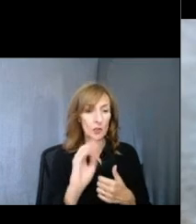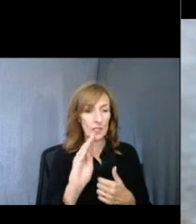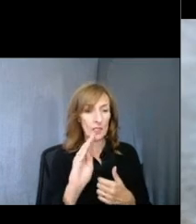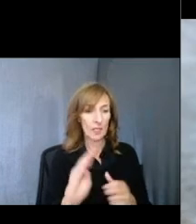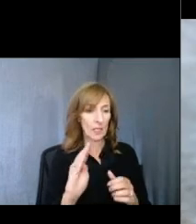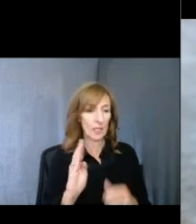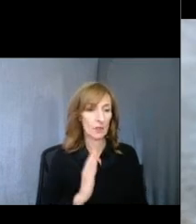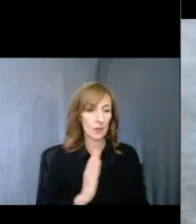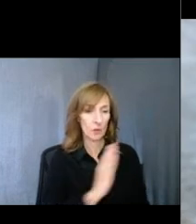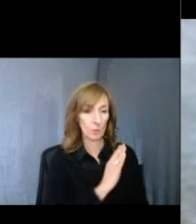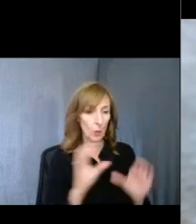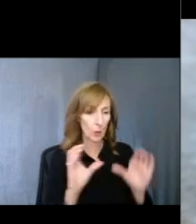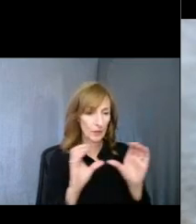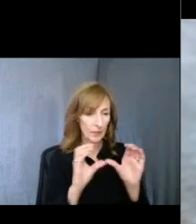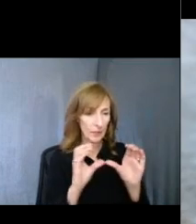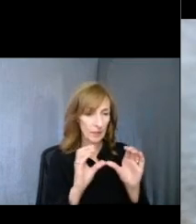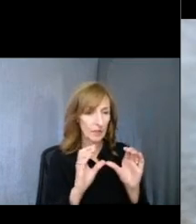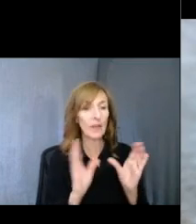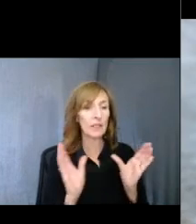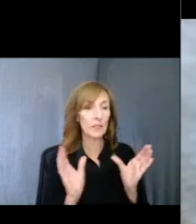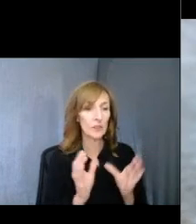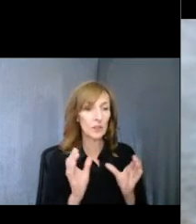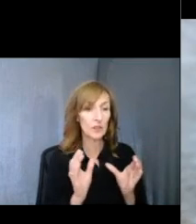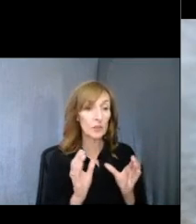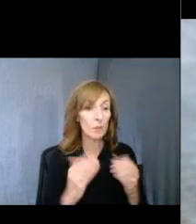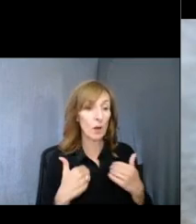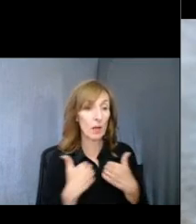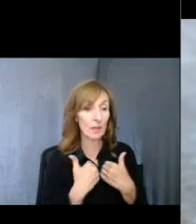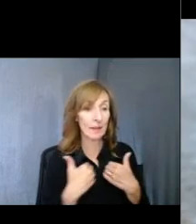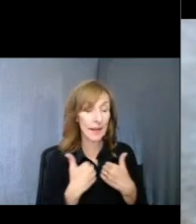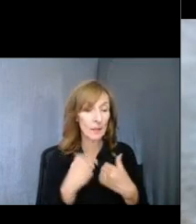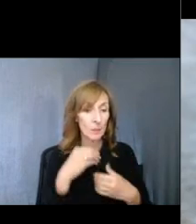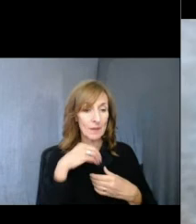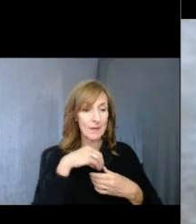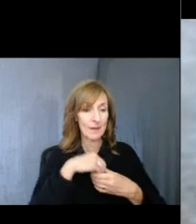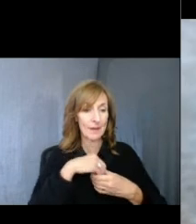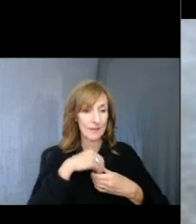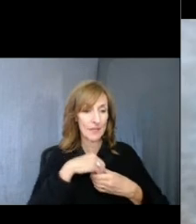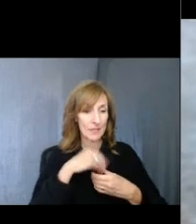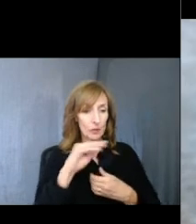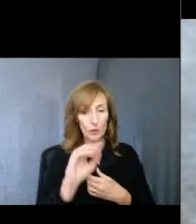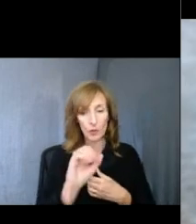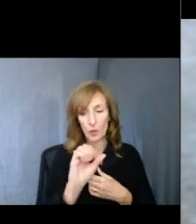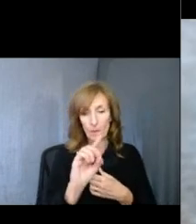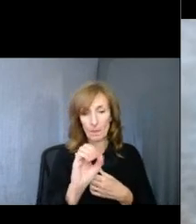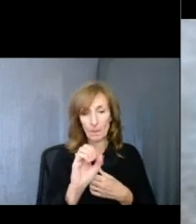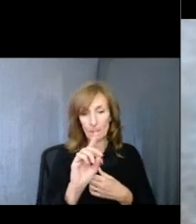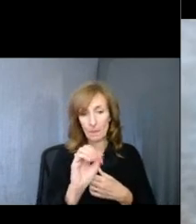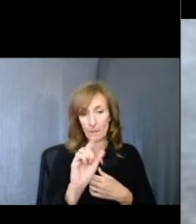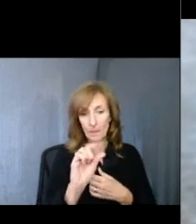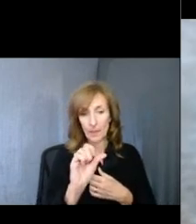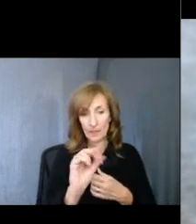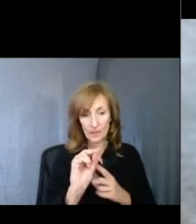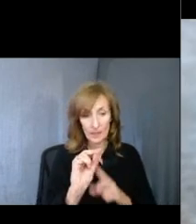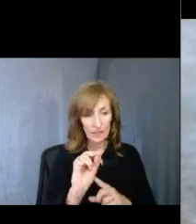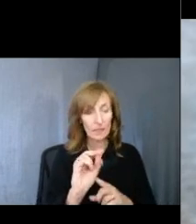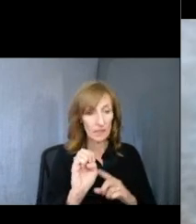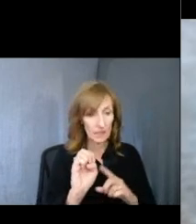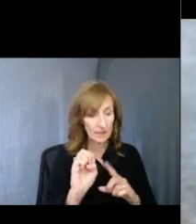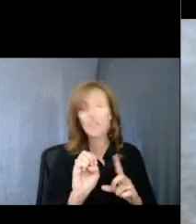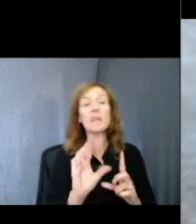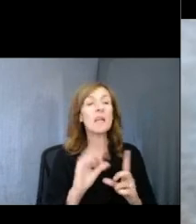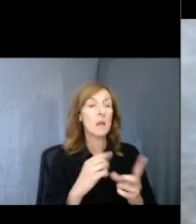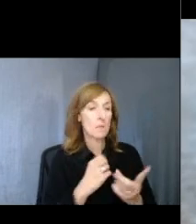in small animal internal medicine, and that's the American College of Veterinary Internal Medicine, ACVIM, of which I am also a